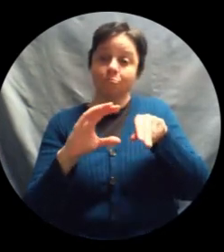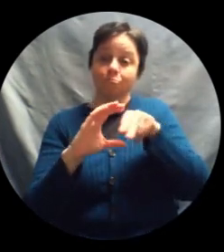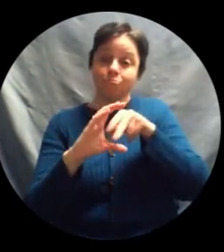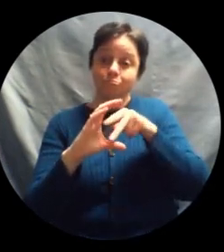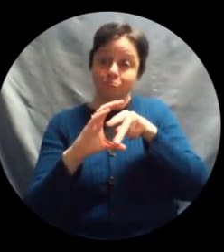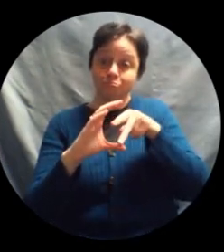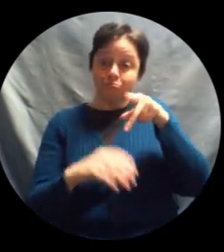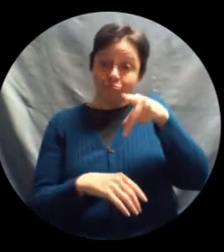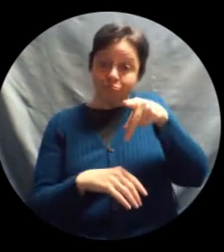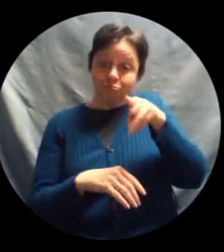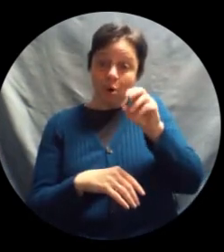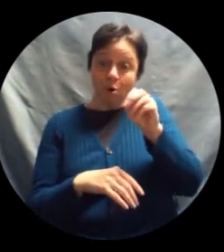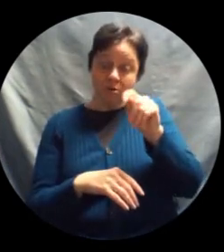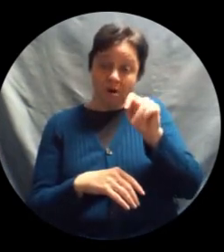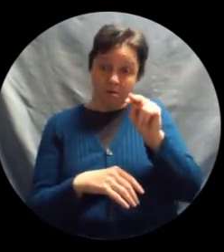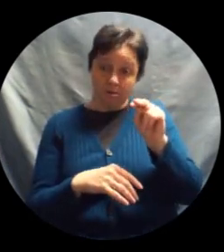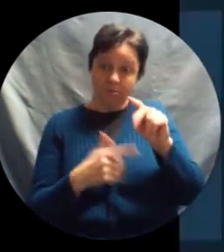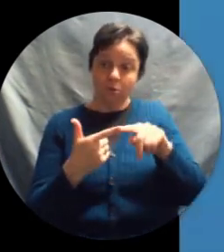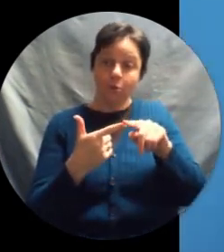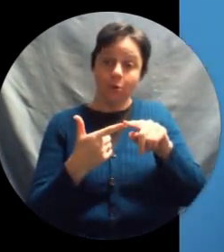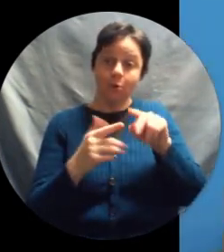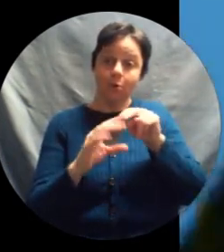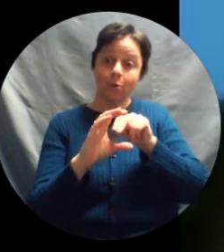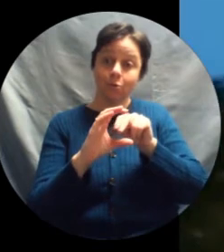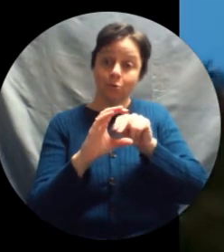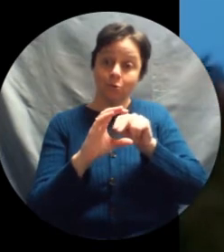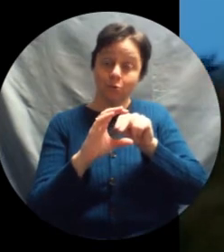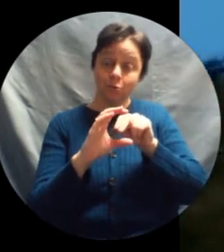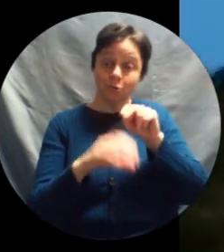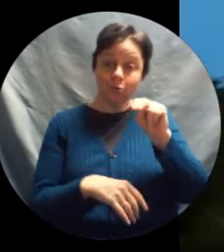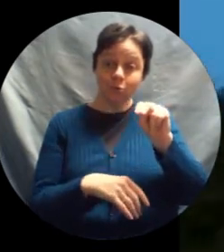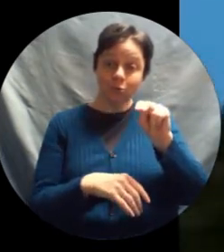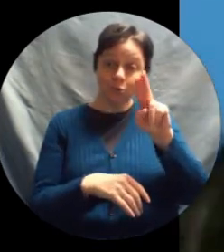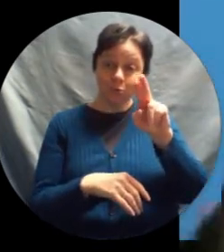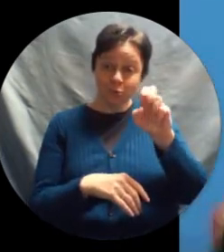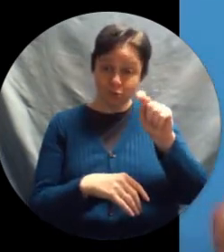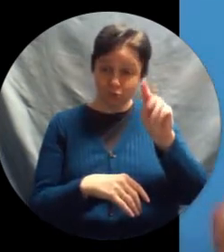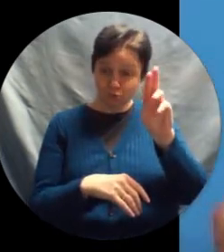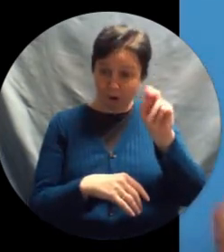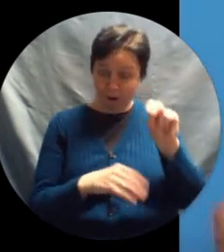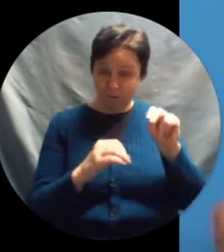the protons and neutrons we're going to find in the nucleus of an atom.